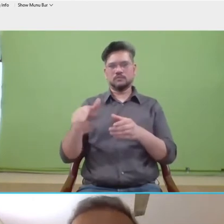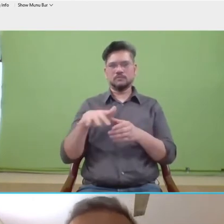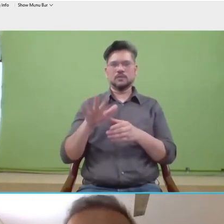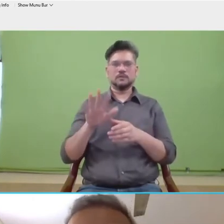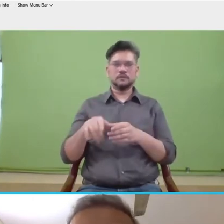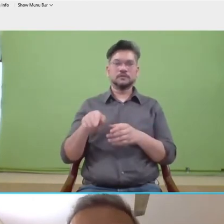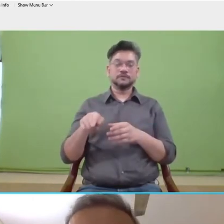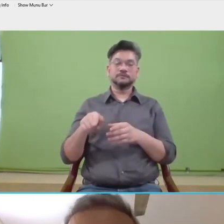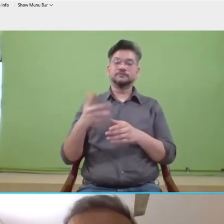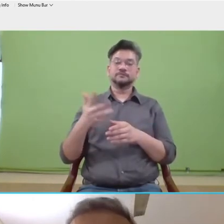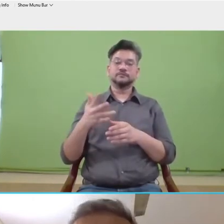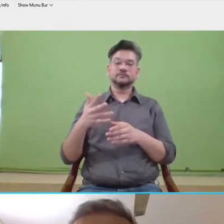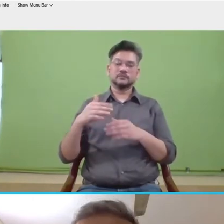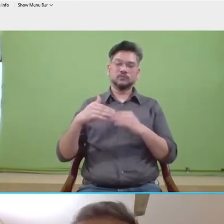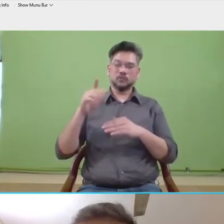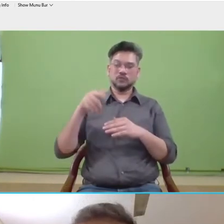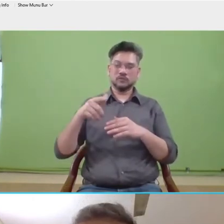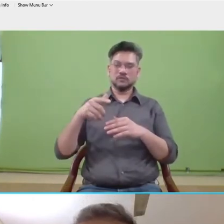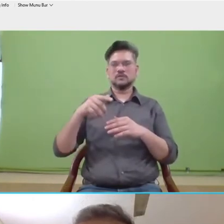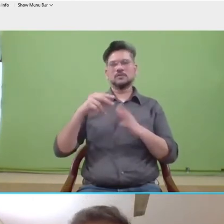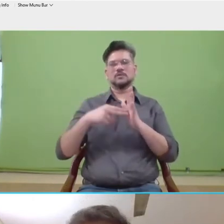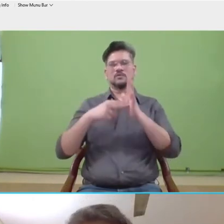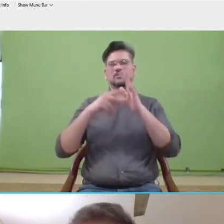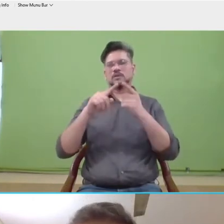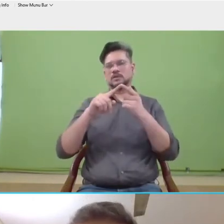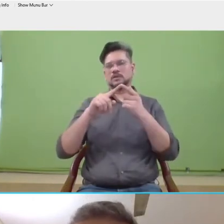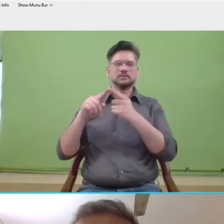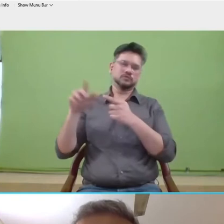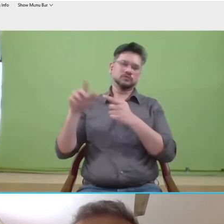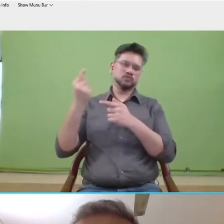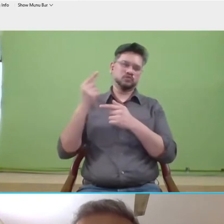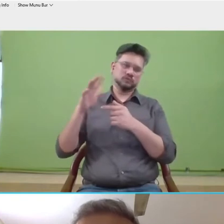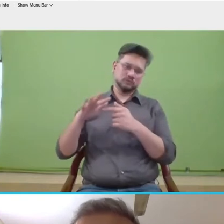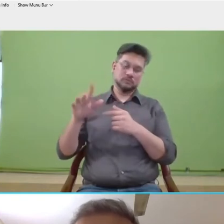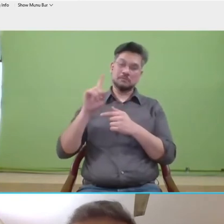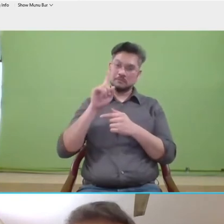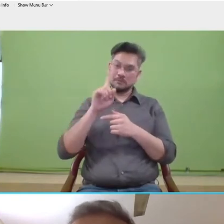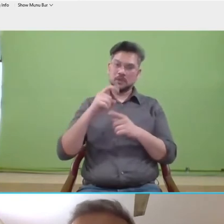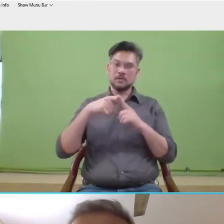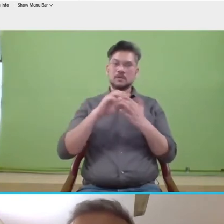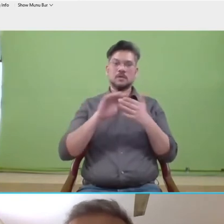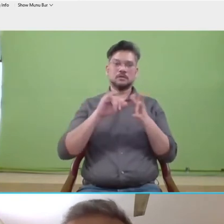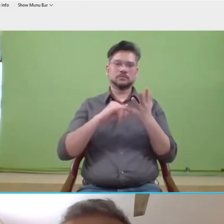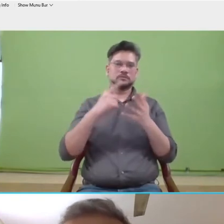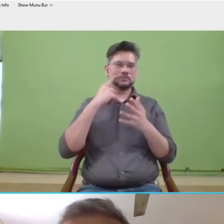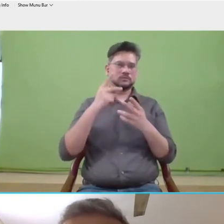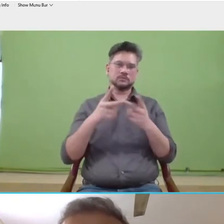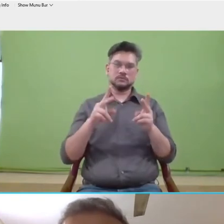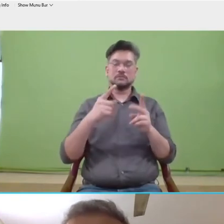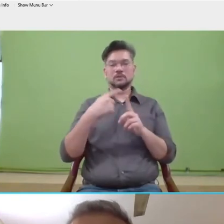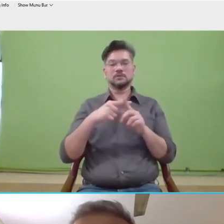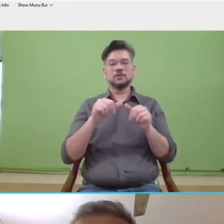are most of the languages of northeast india except khasi i already told you and also assamese